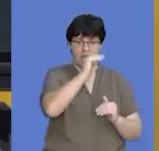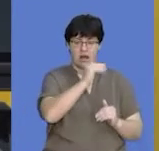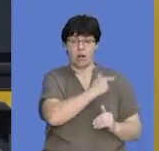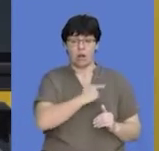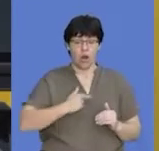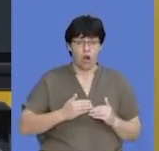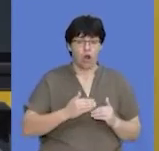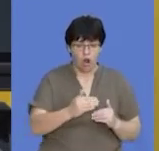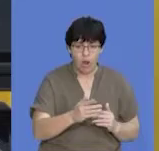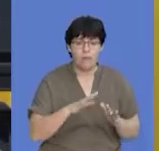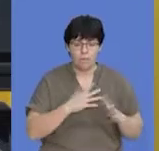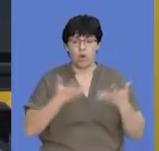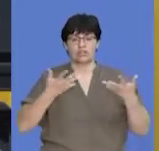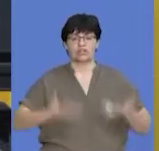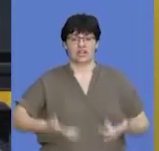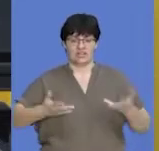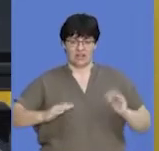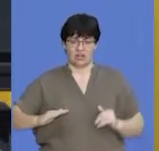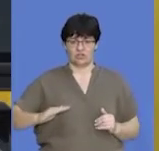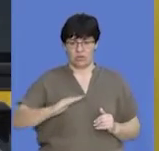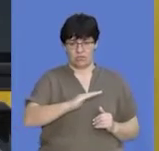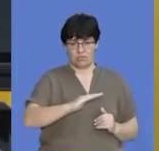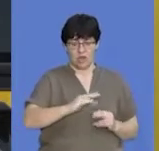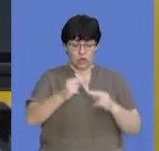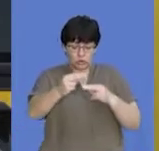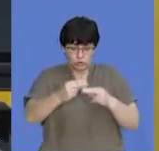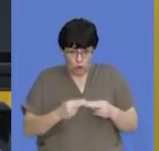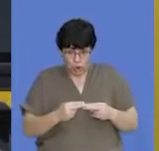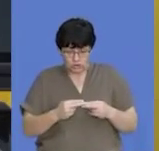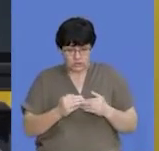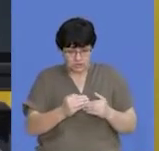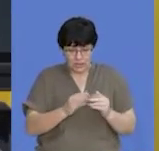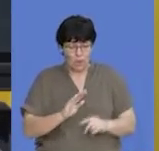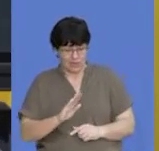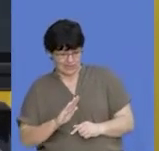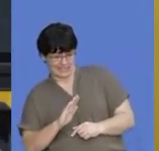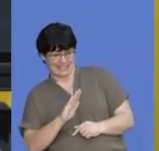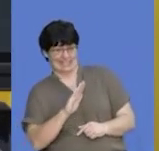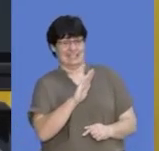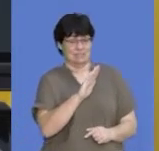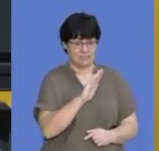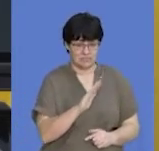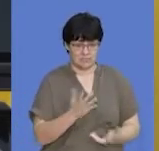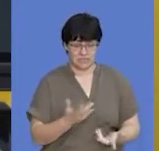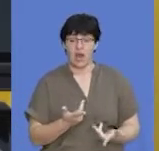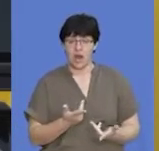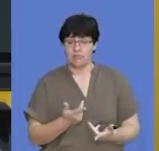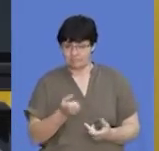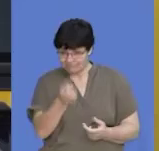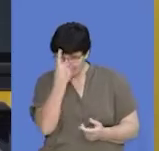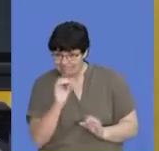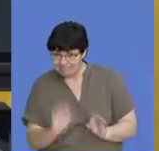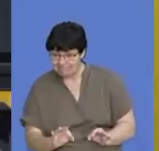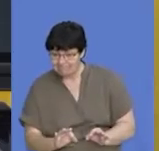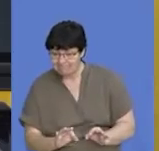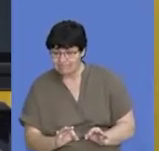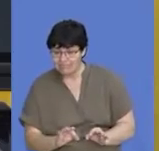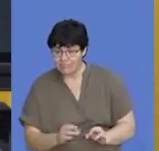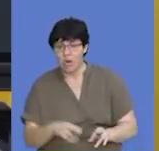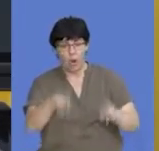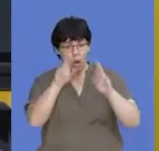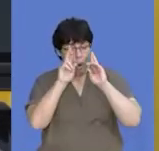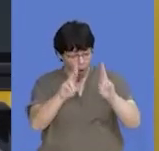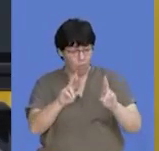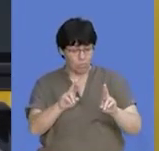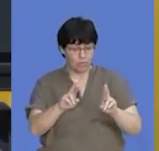distance, the more gentle the slope. The shorter the distance, the more steeper the slope. Are you getting it, guys? I hope